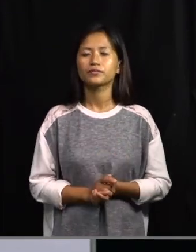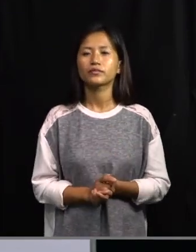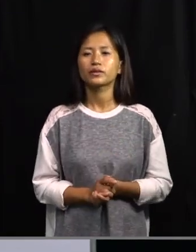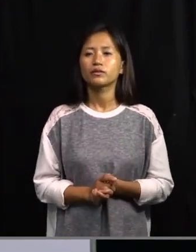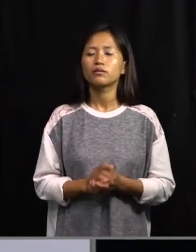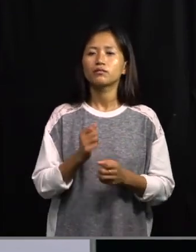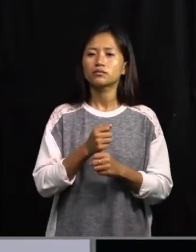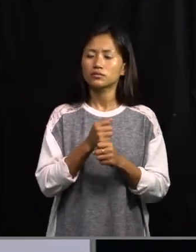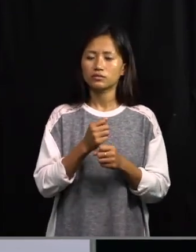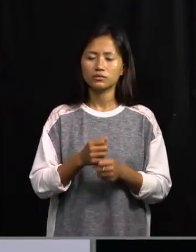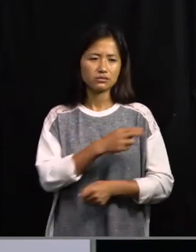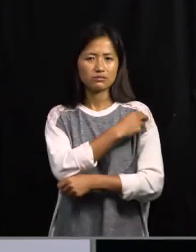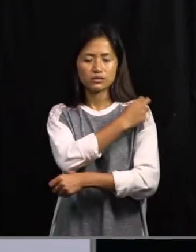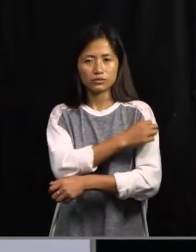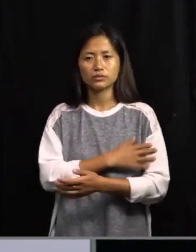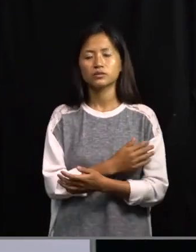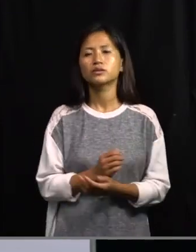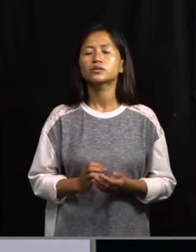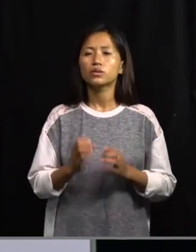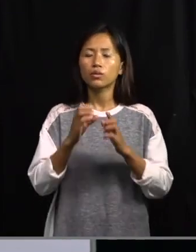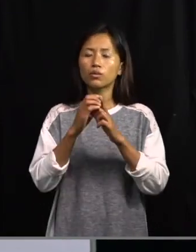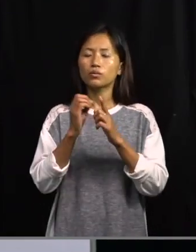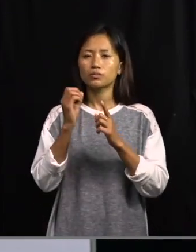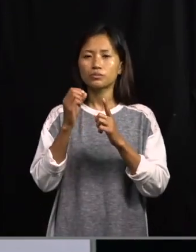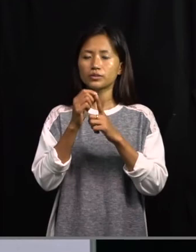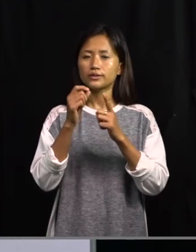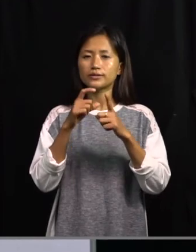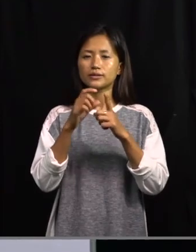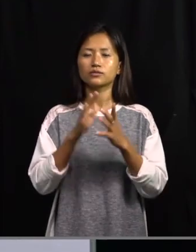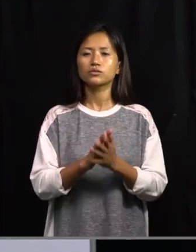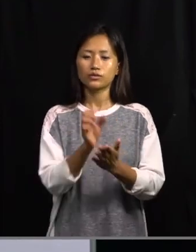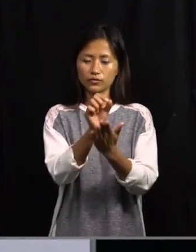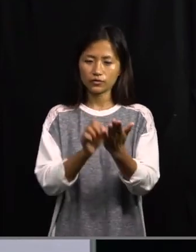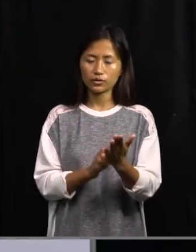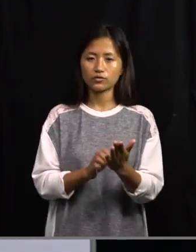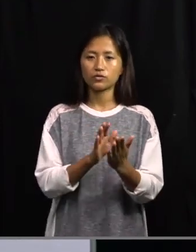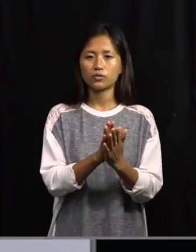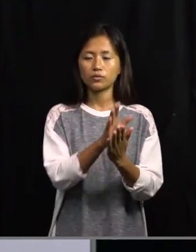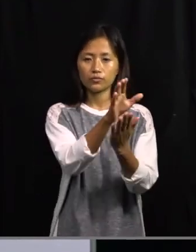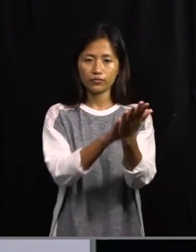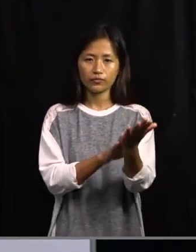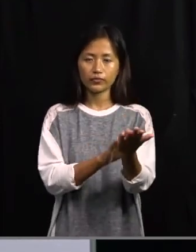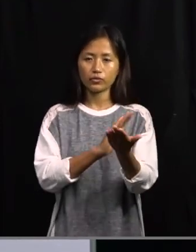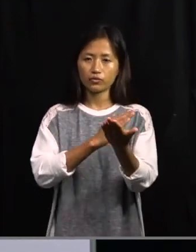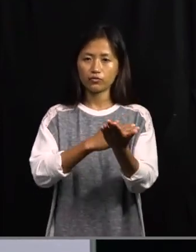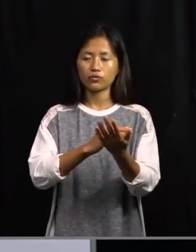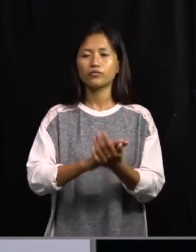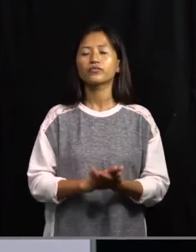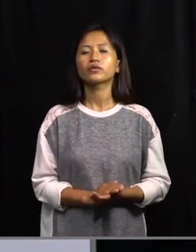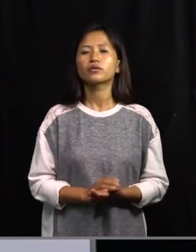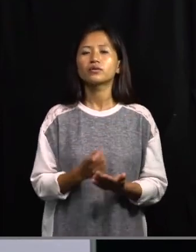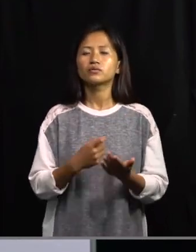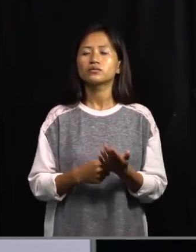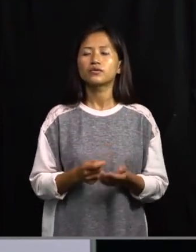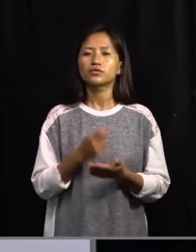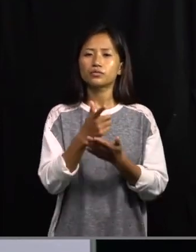government-run hospital, OBD, outpatient department. You have to fill up a form. For filling up the form or for registration, you have to pay 10 rupees